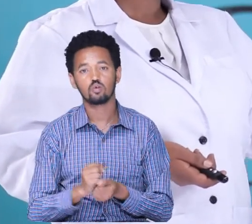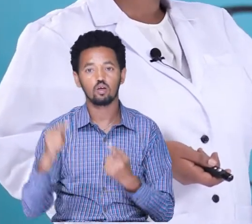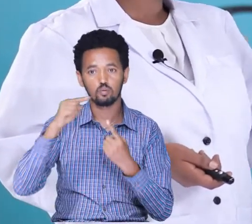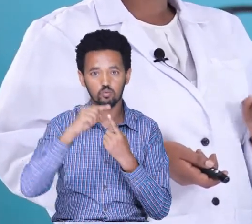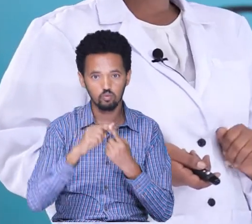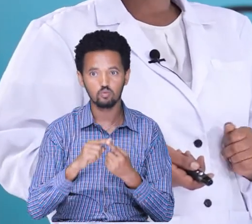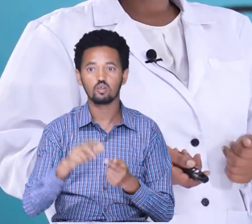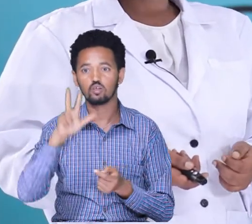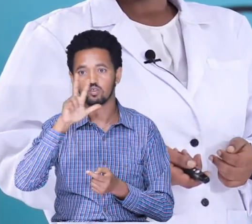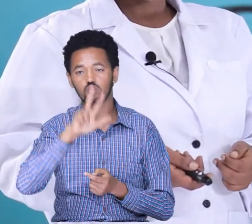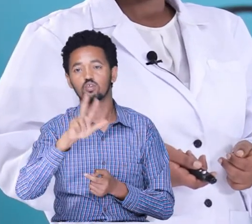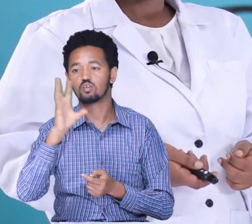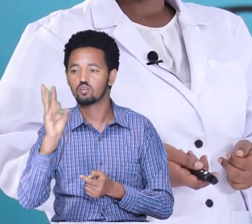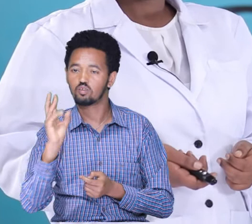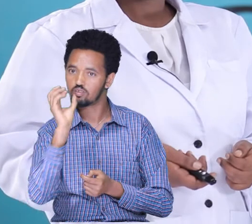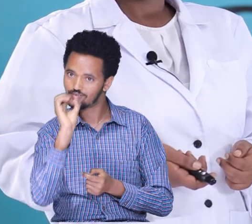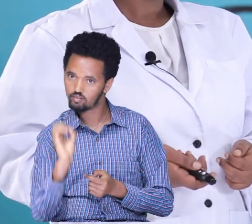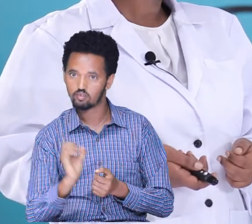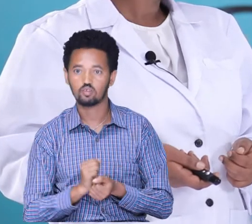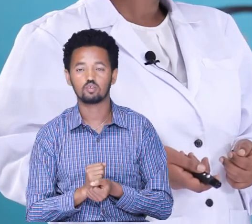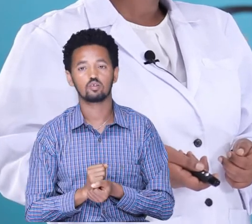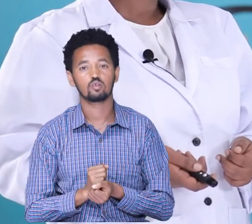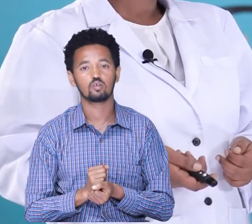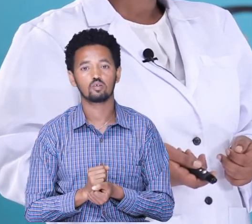to 36 degrees Celsius.